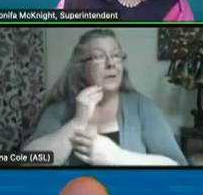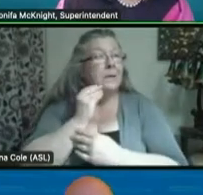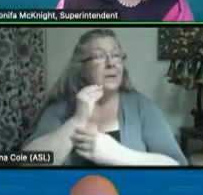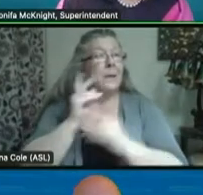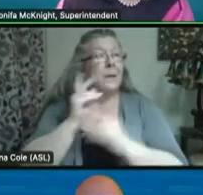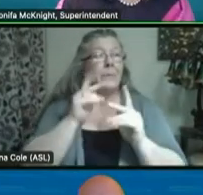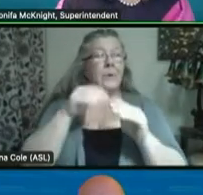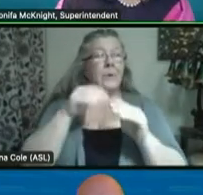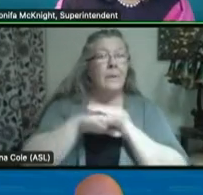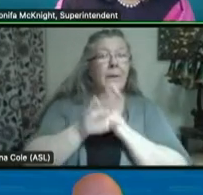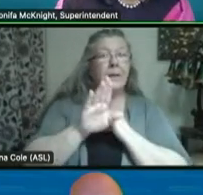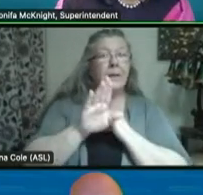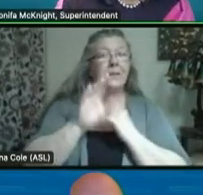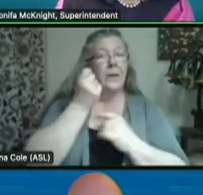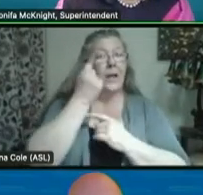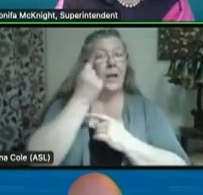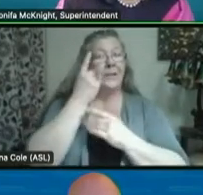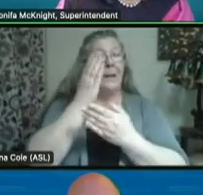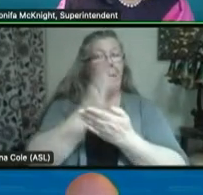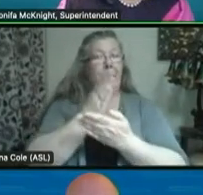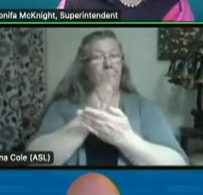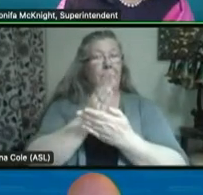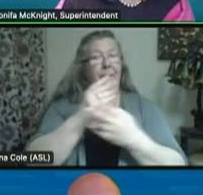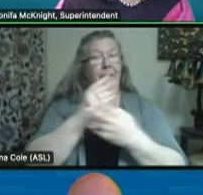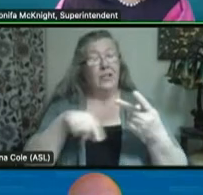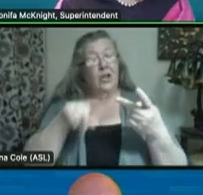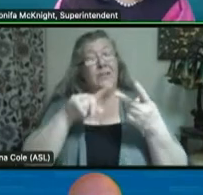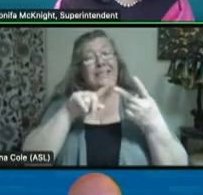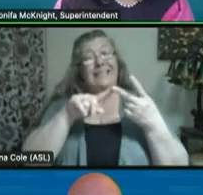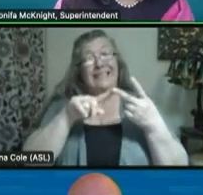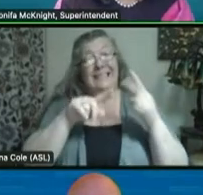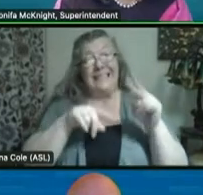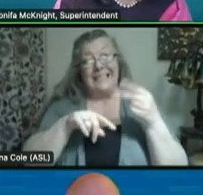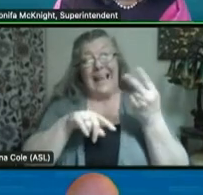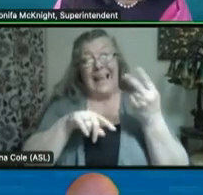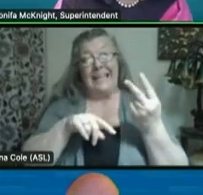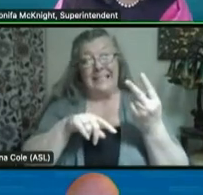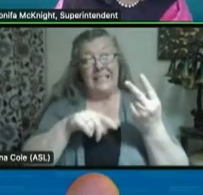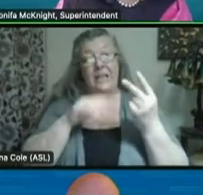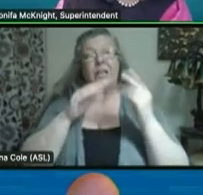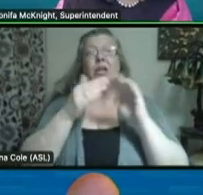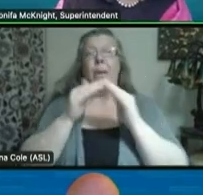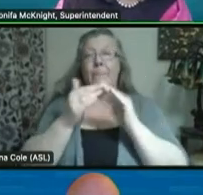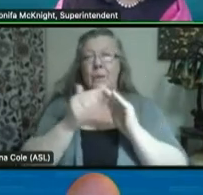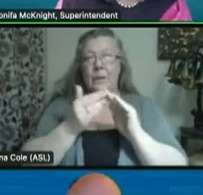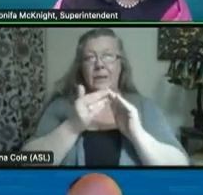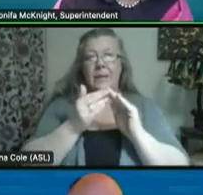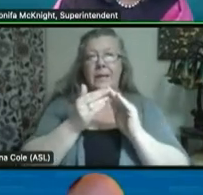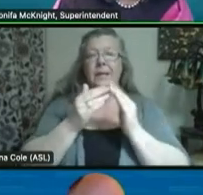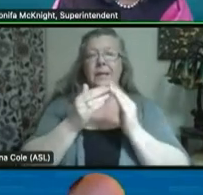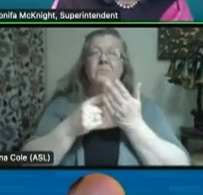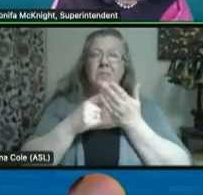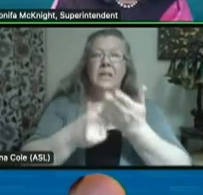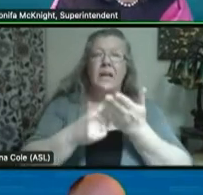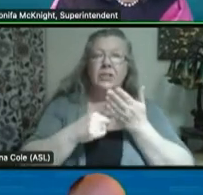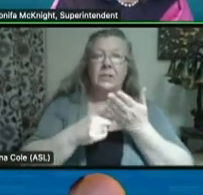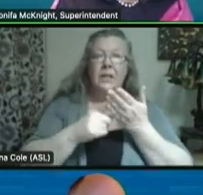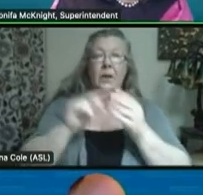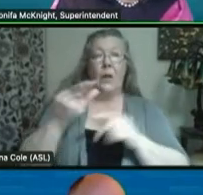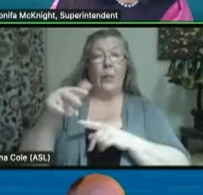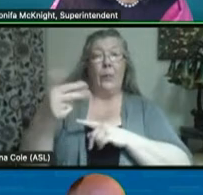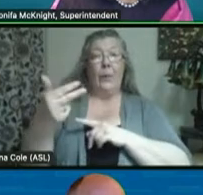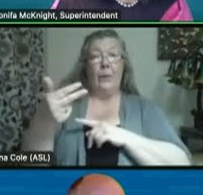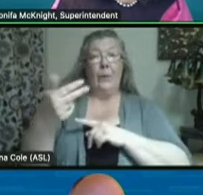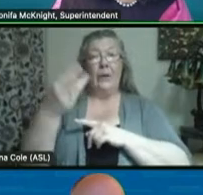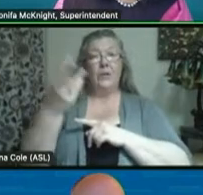understanding the budget then. This is our second community conversation, and then we're going to have our third in-person at CESC on Wednesday night.